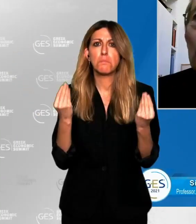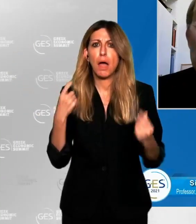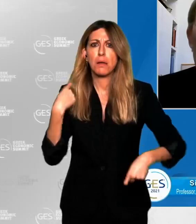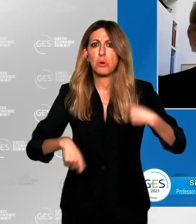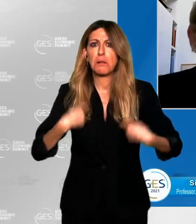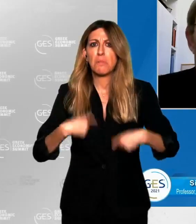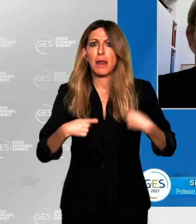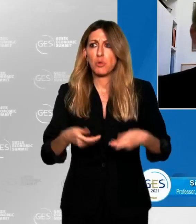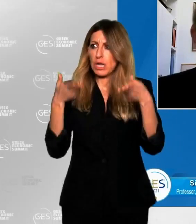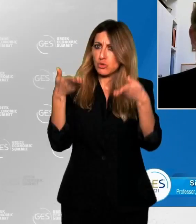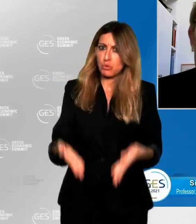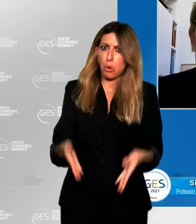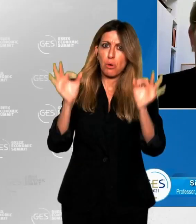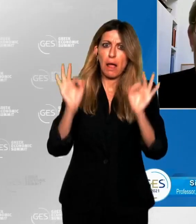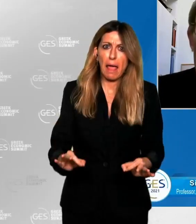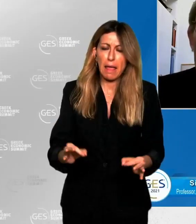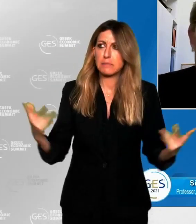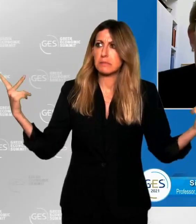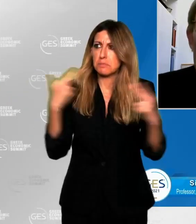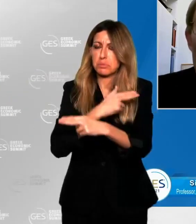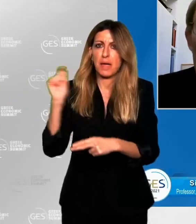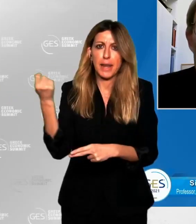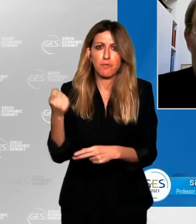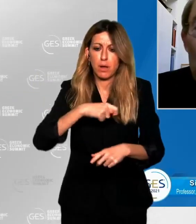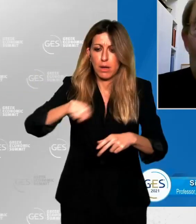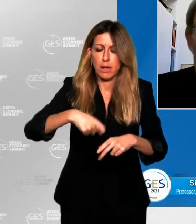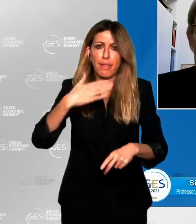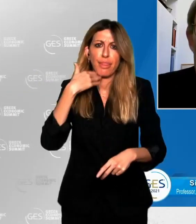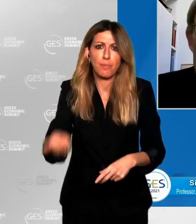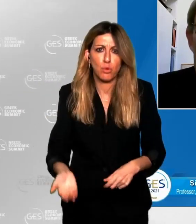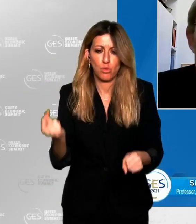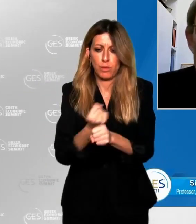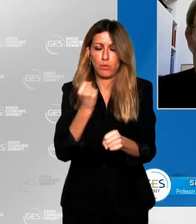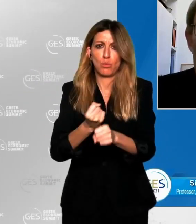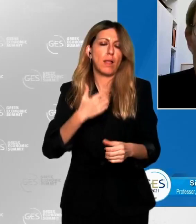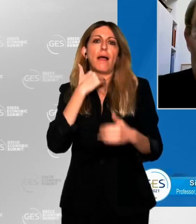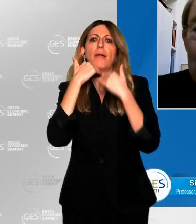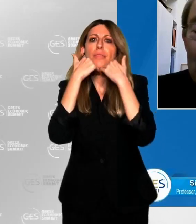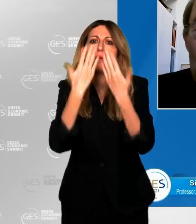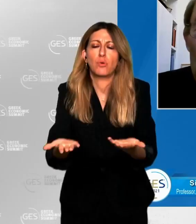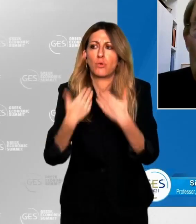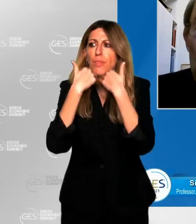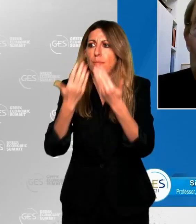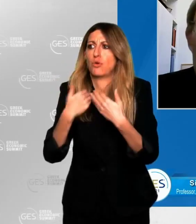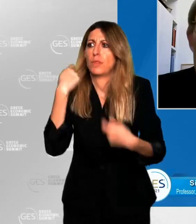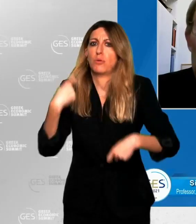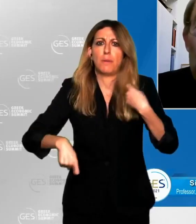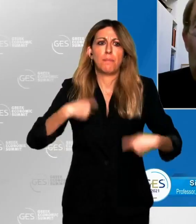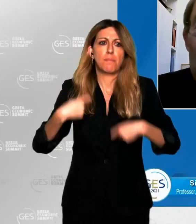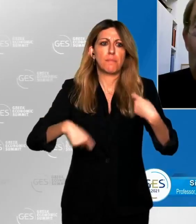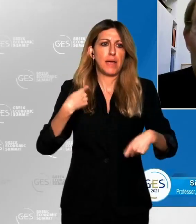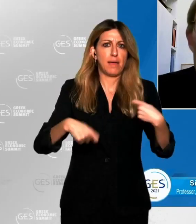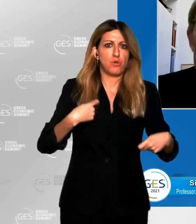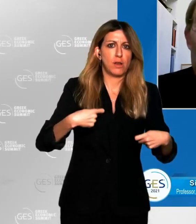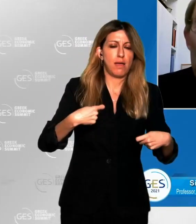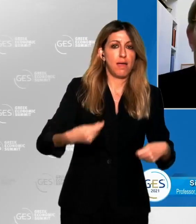Something had to be done quickly because they were very miserable. Well, imagine if we lost our access to the internet for a week. Is it going to be news